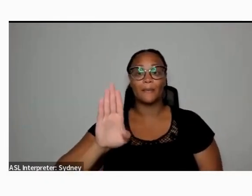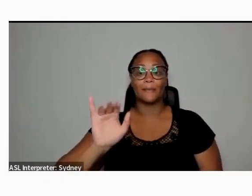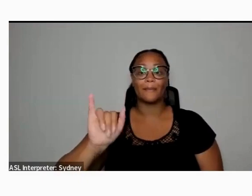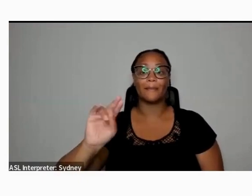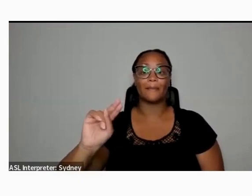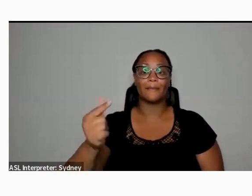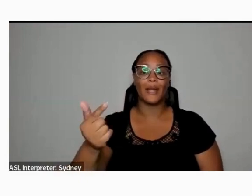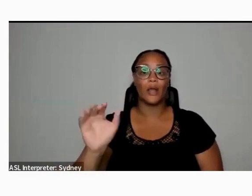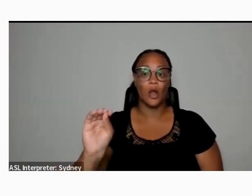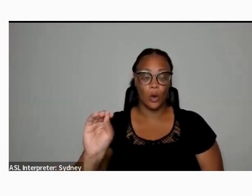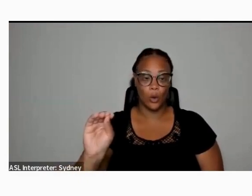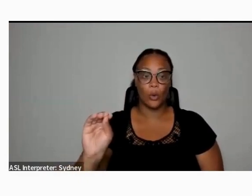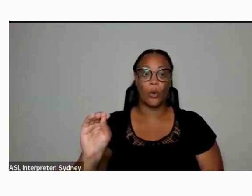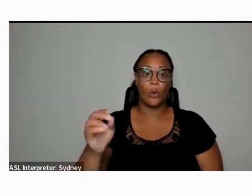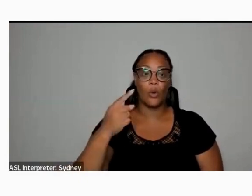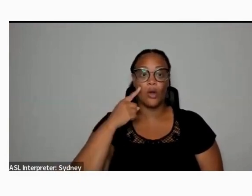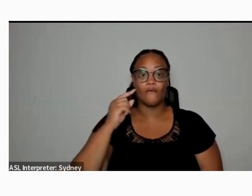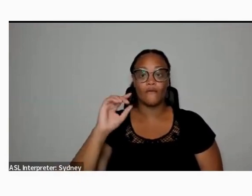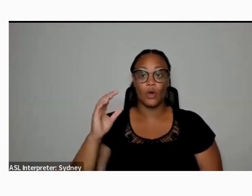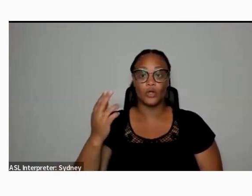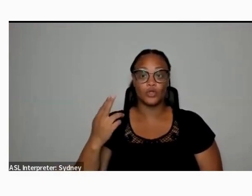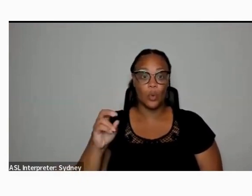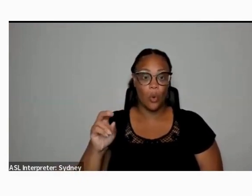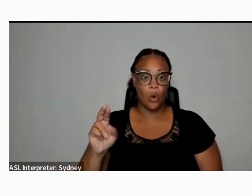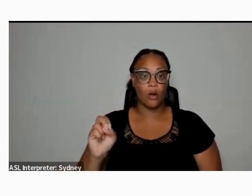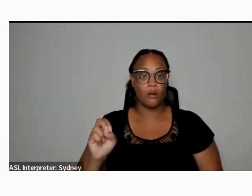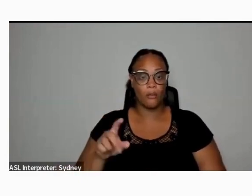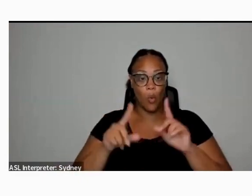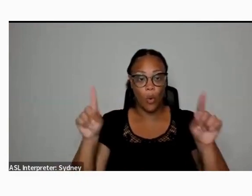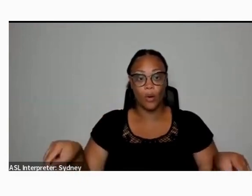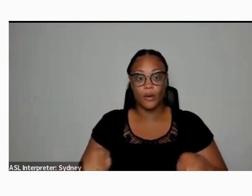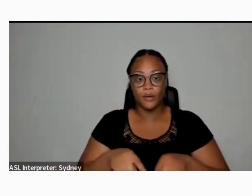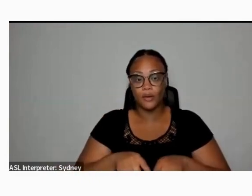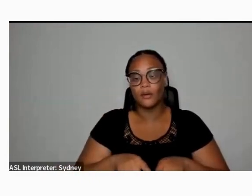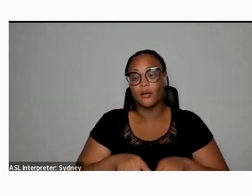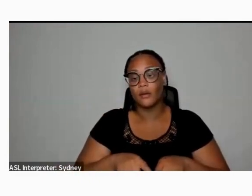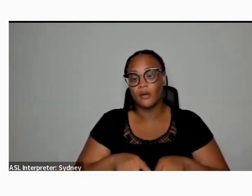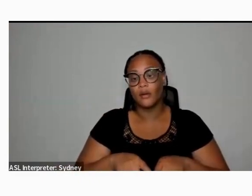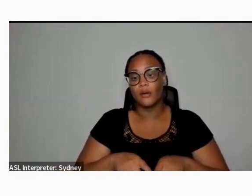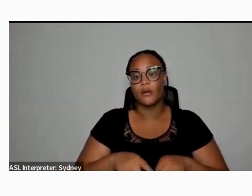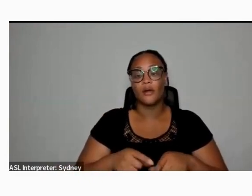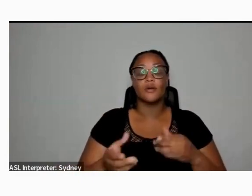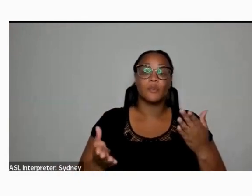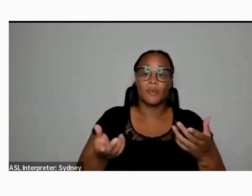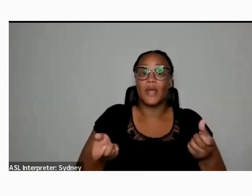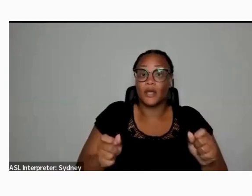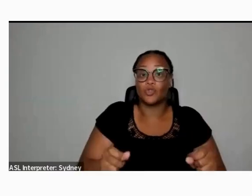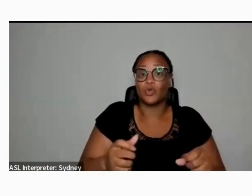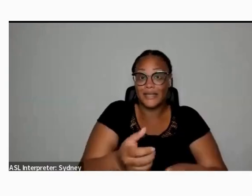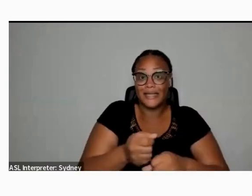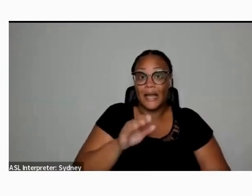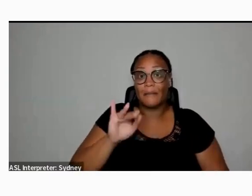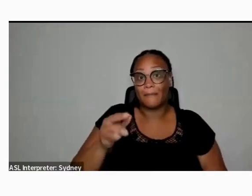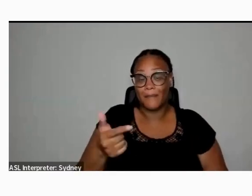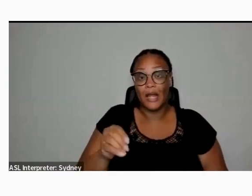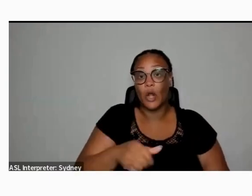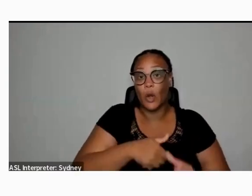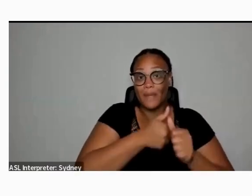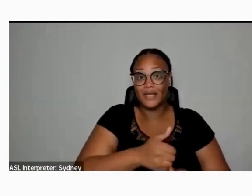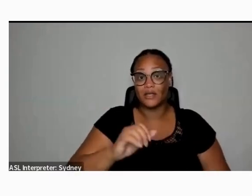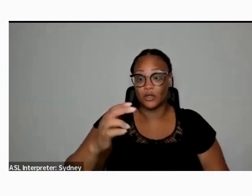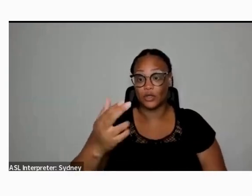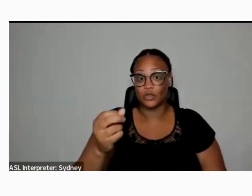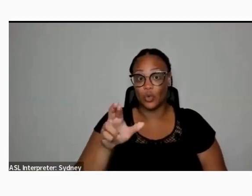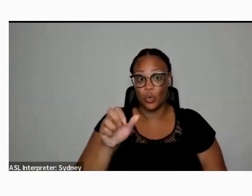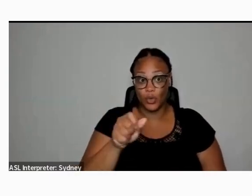week, and every time that they did a chore, they could try to go for a bingo, and you could have a prize at the